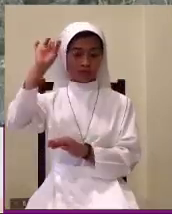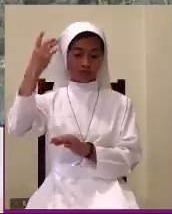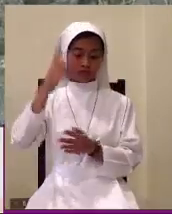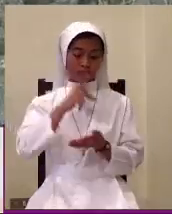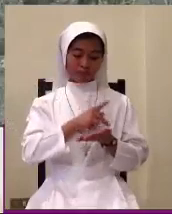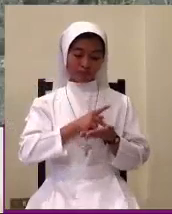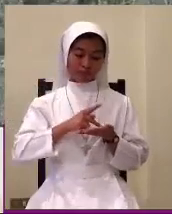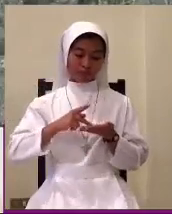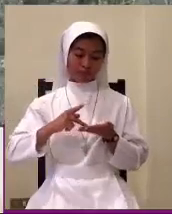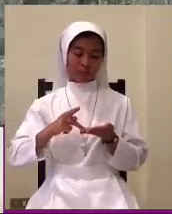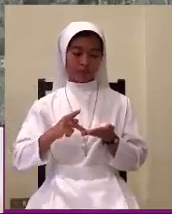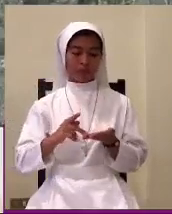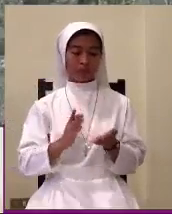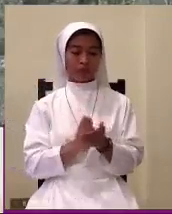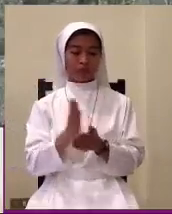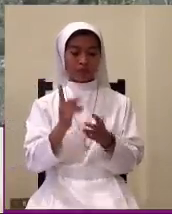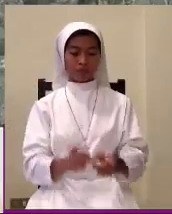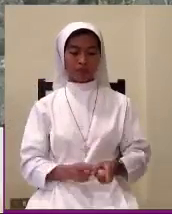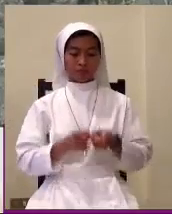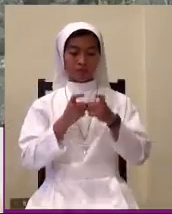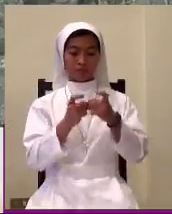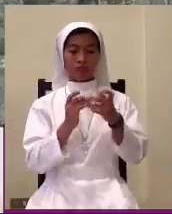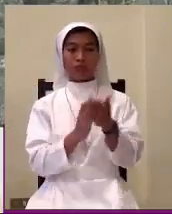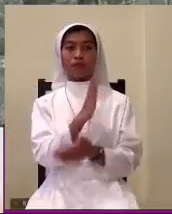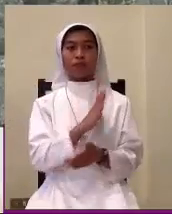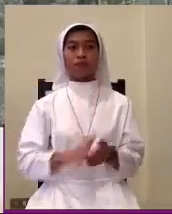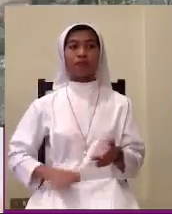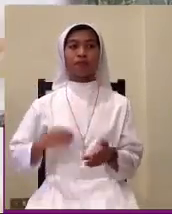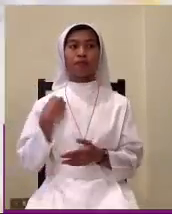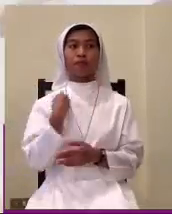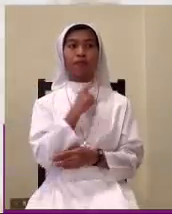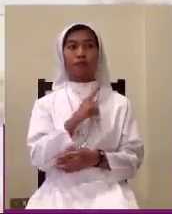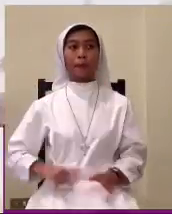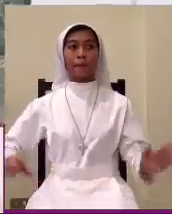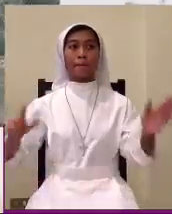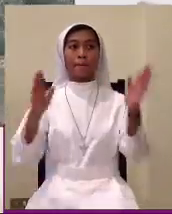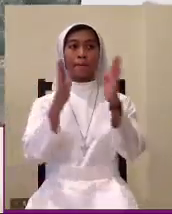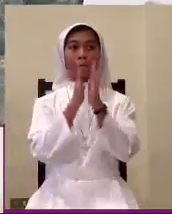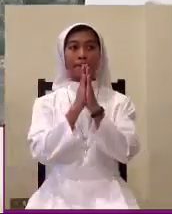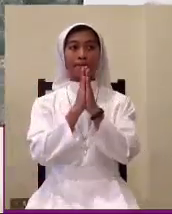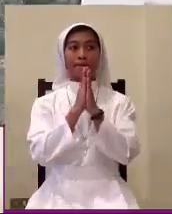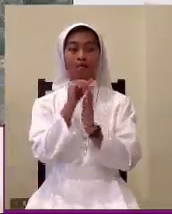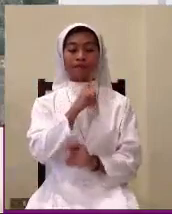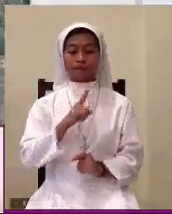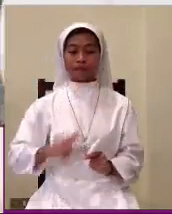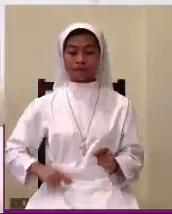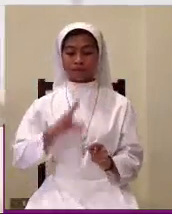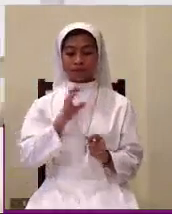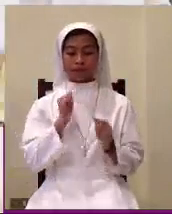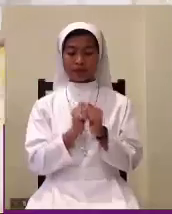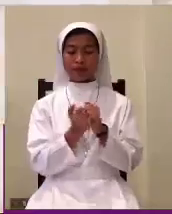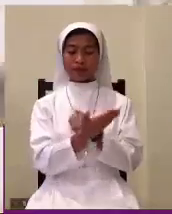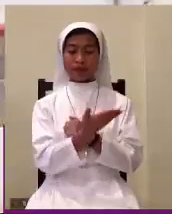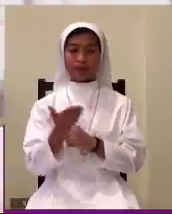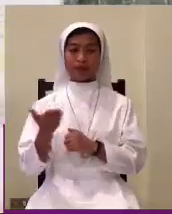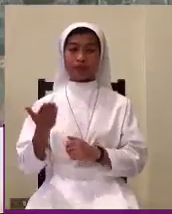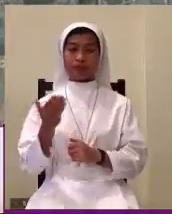this sacrifice through Christ our Lord. Amen. The Lord be with